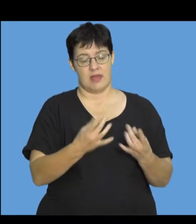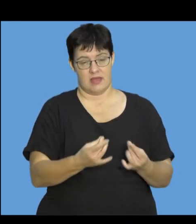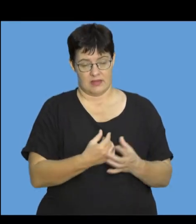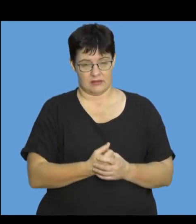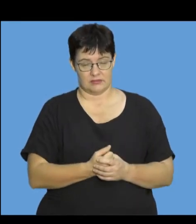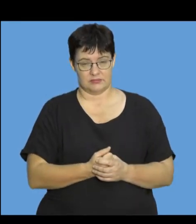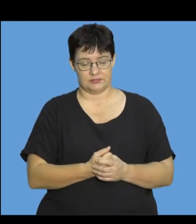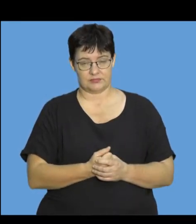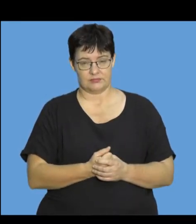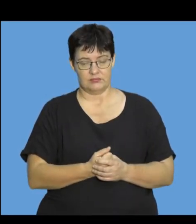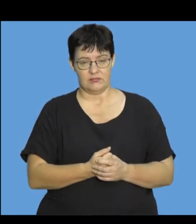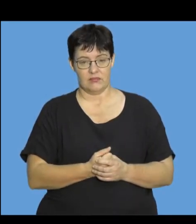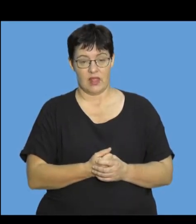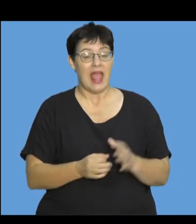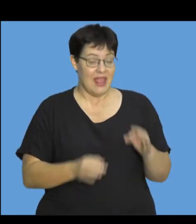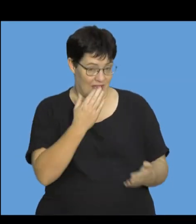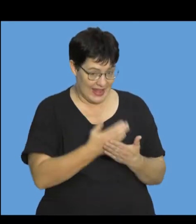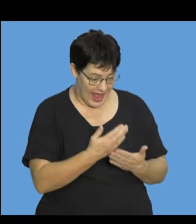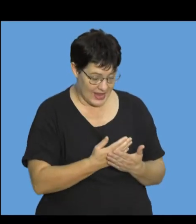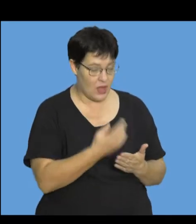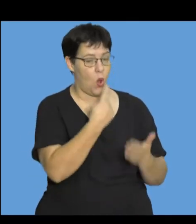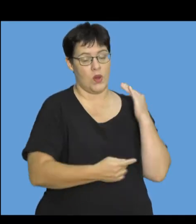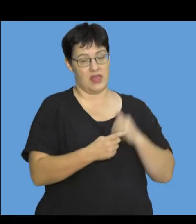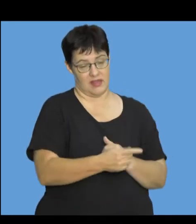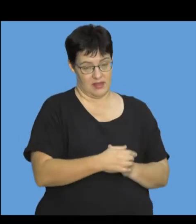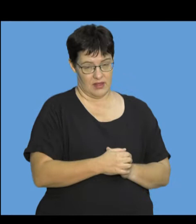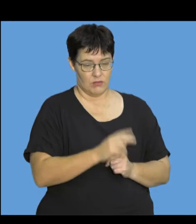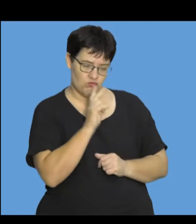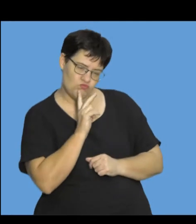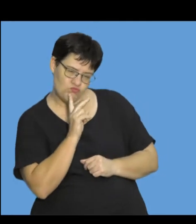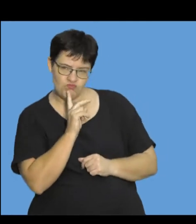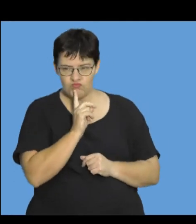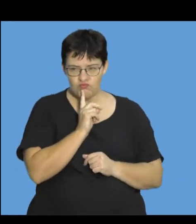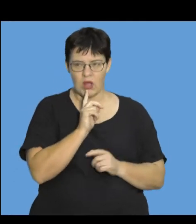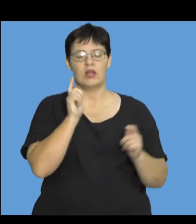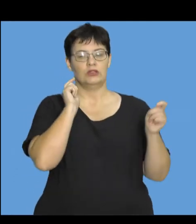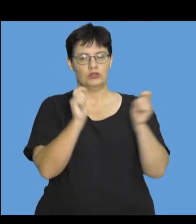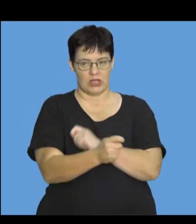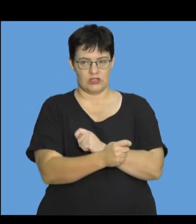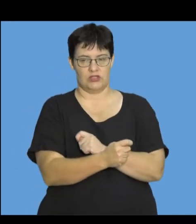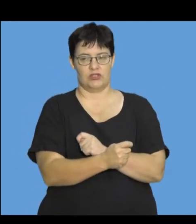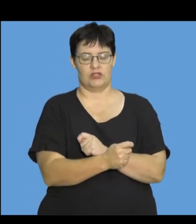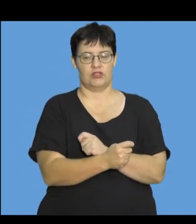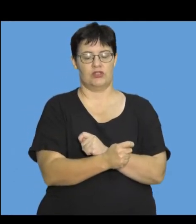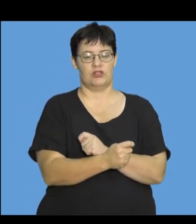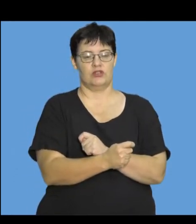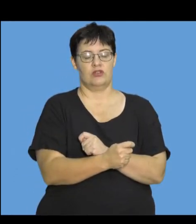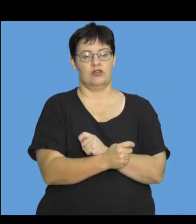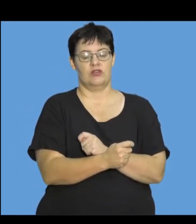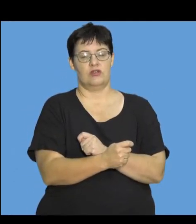But only if it's possible to do that. Just from the get-go, change it to exponential form. But if you